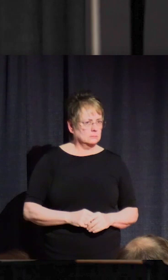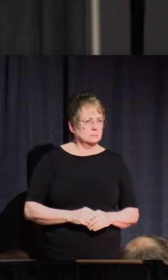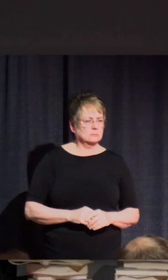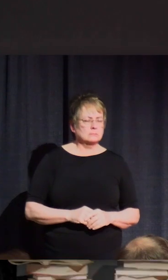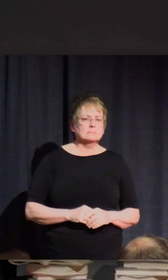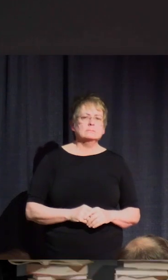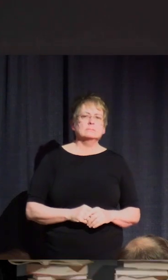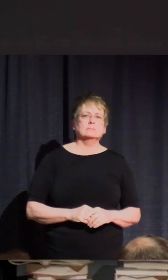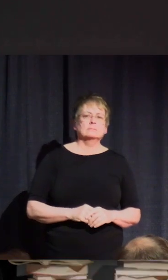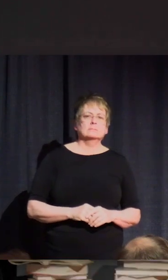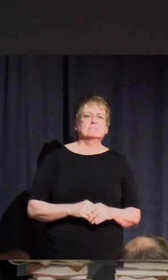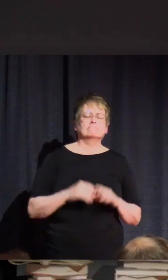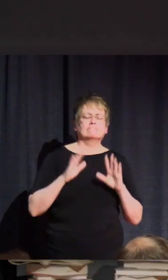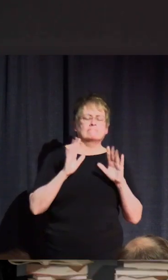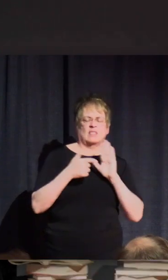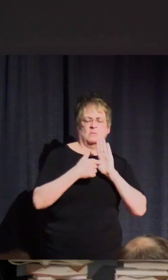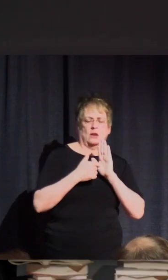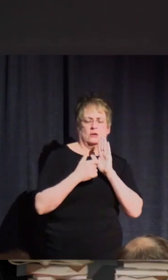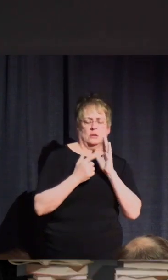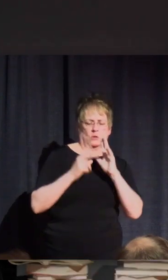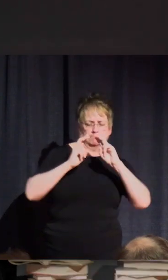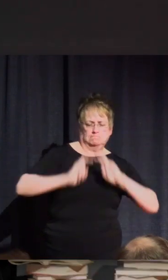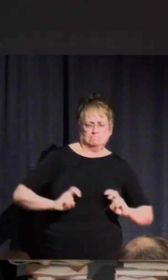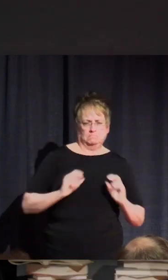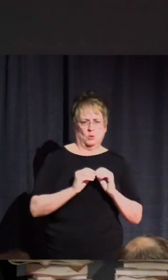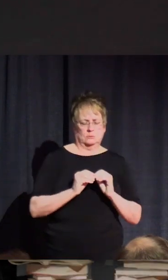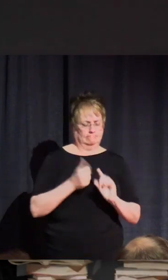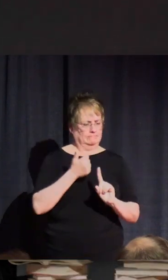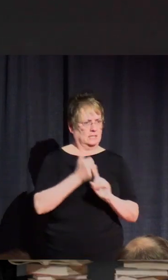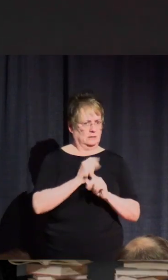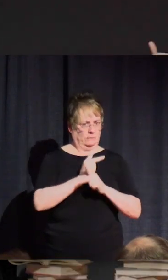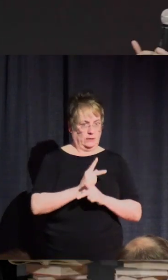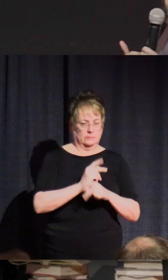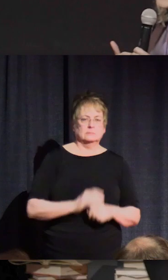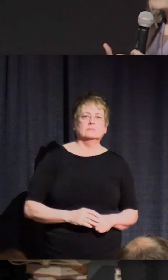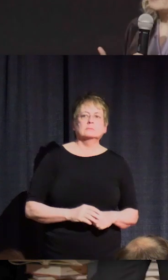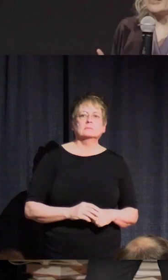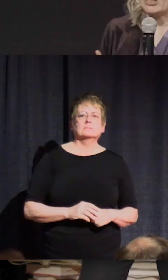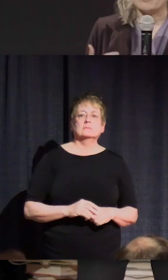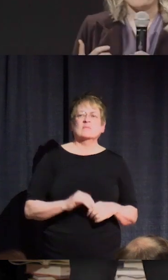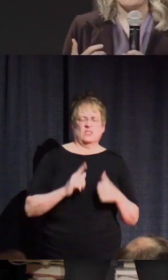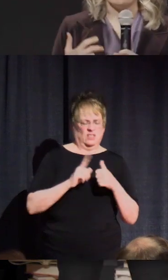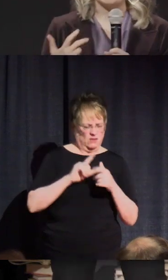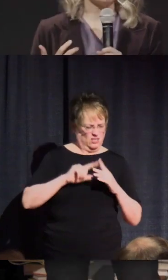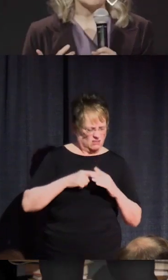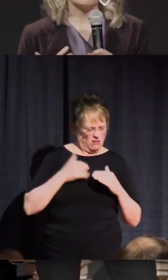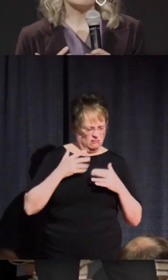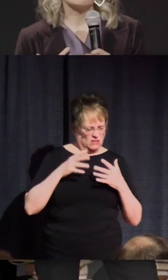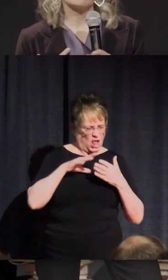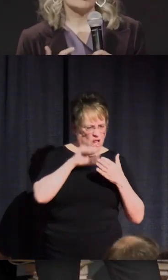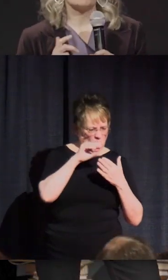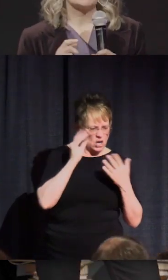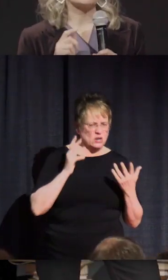I'd like to break down the model a little bit more. Let's take a look at self-care. When I first started getting into self-care, I would wait for